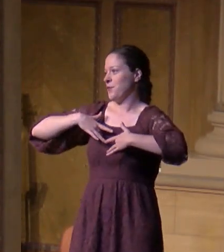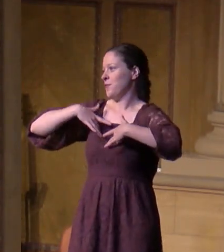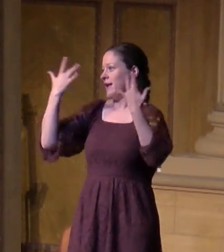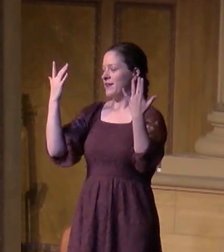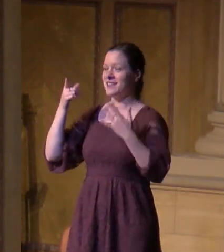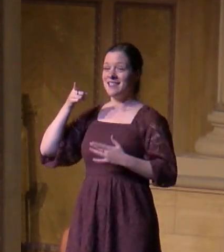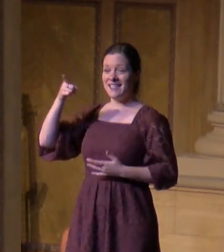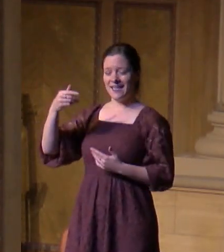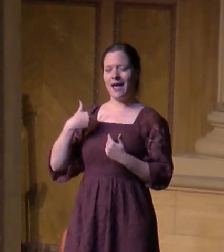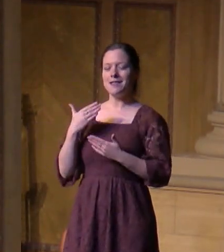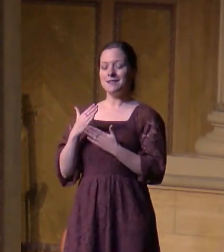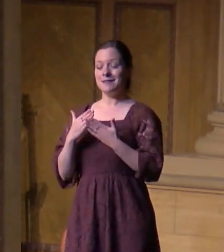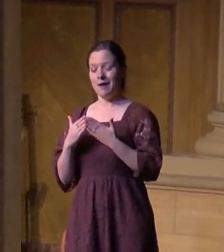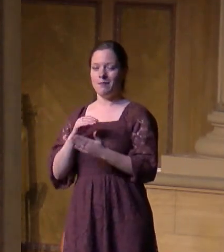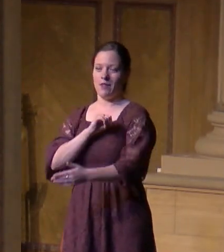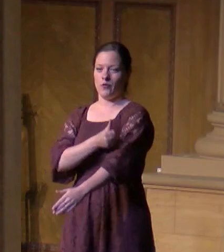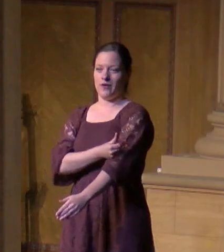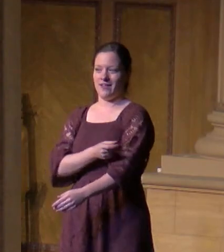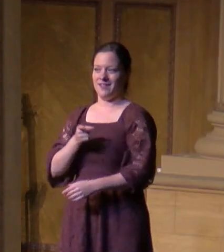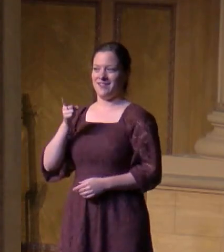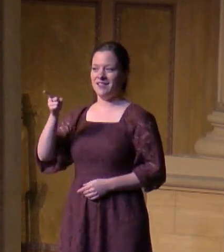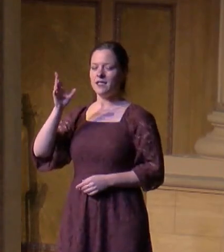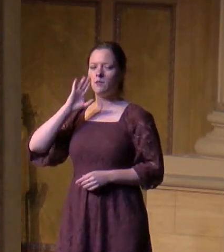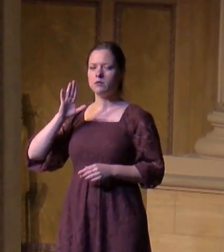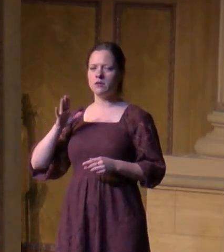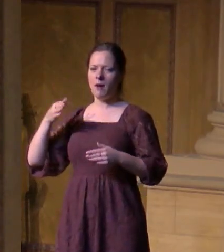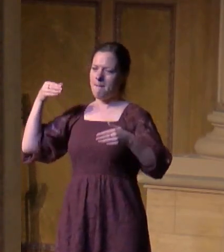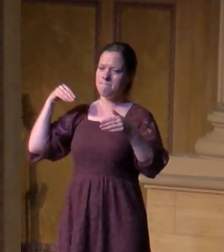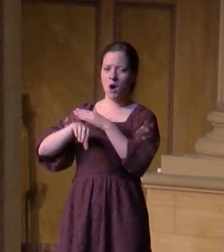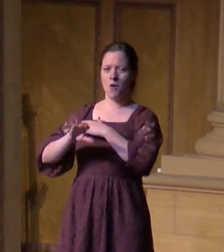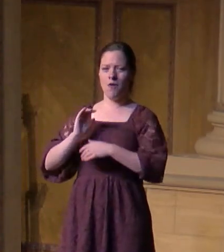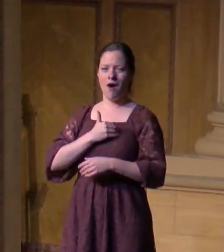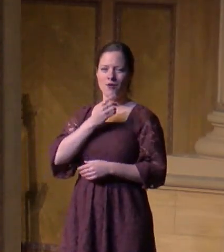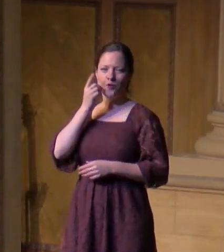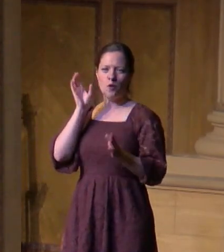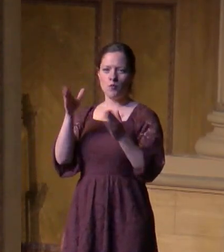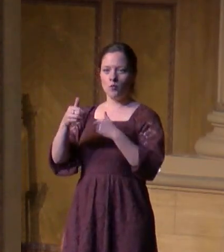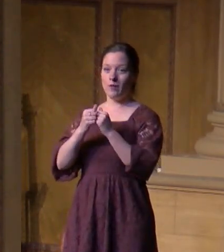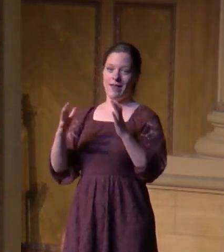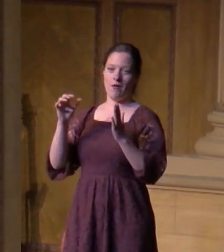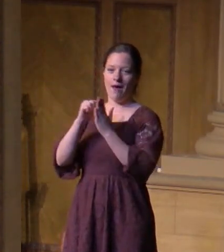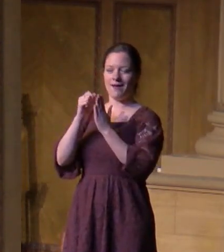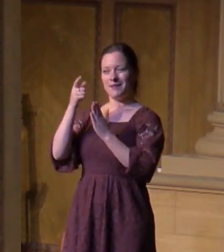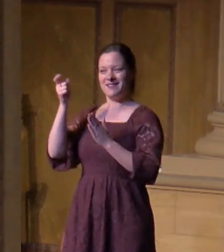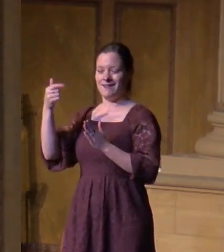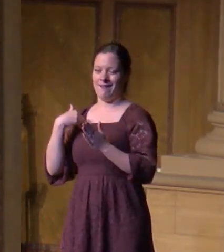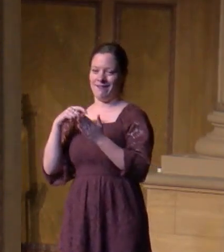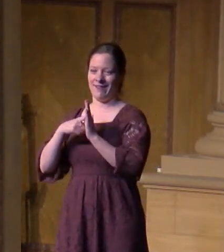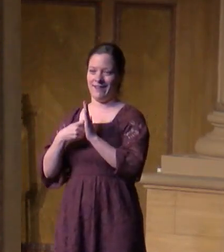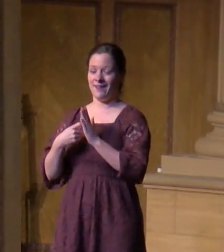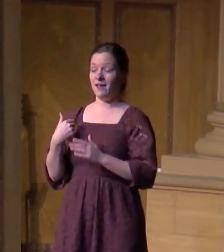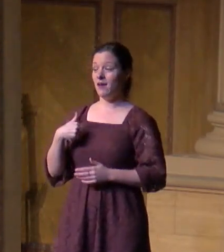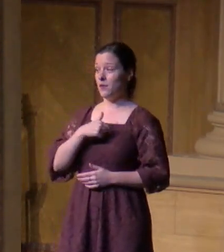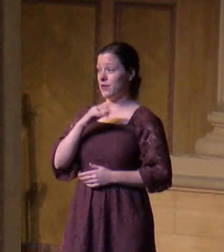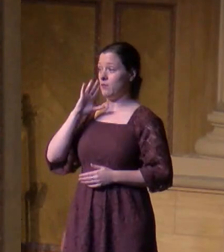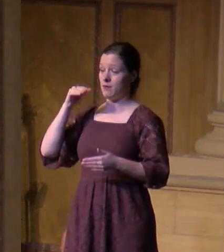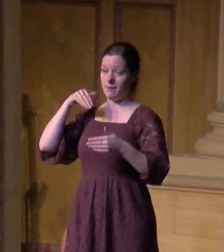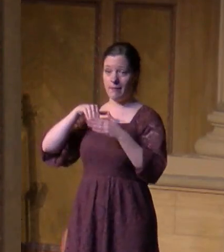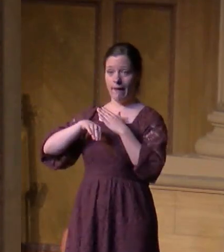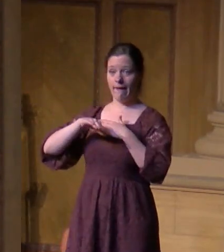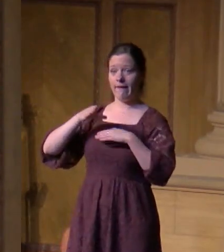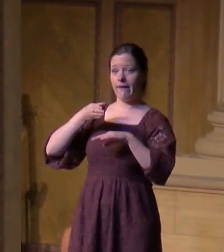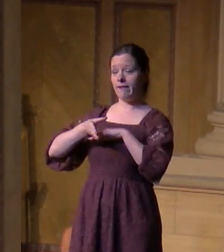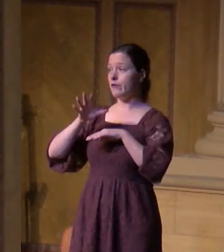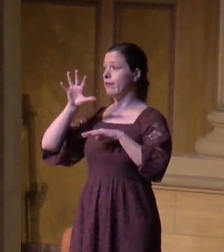that he had some authority. And he used to barge into our rooms without knocking because he had a key. We would come back into our rooms sometimes